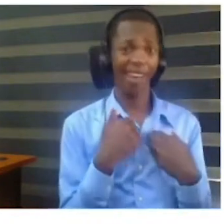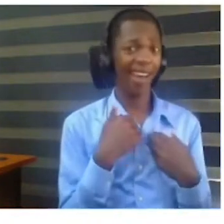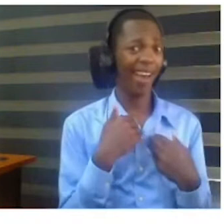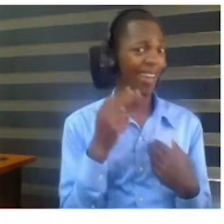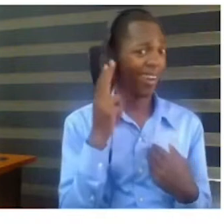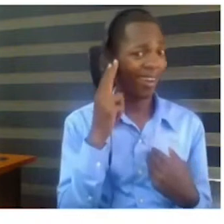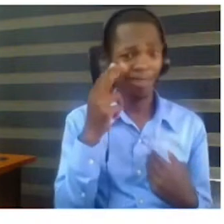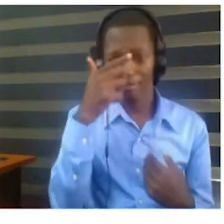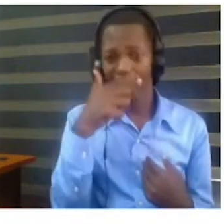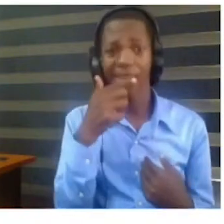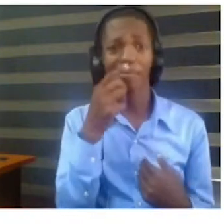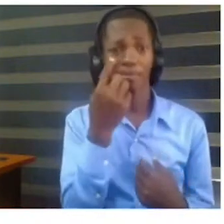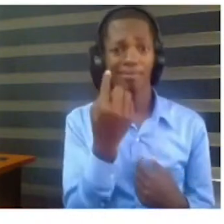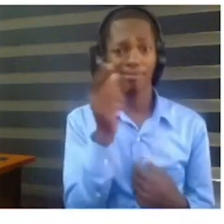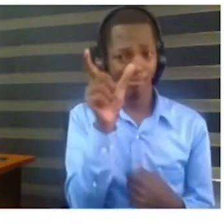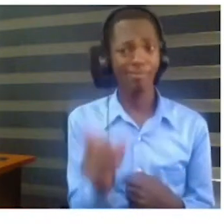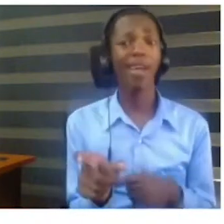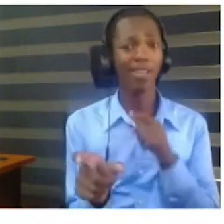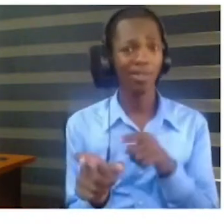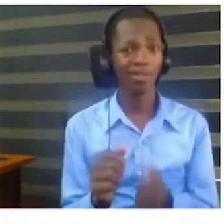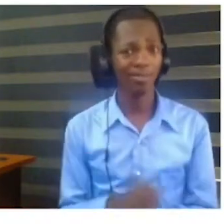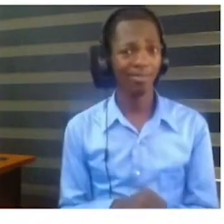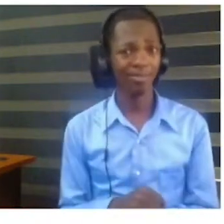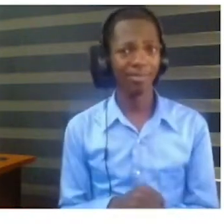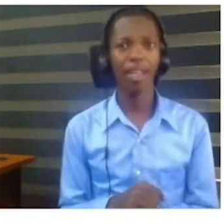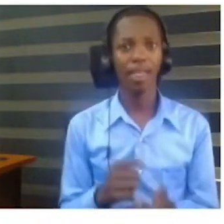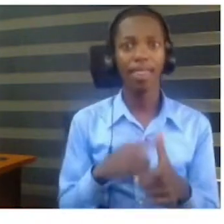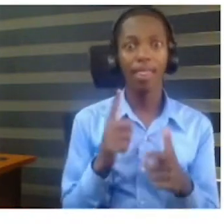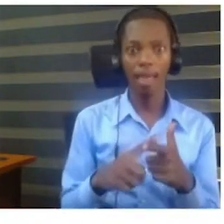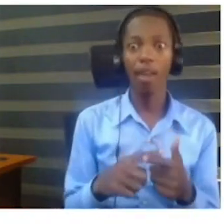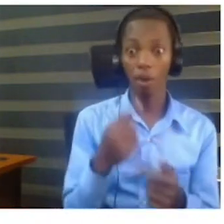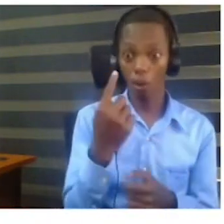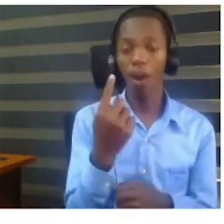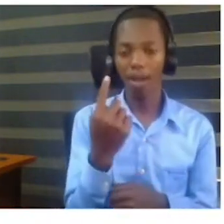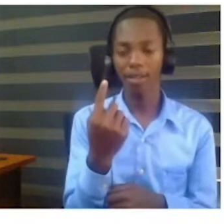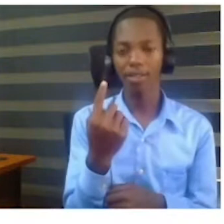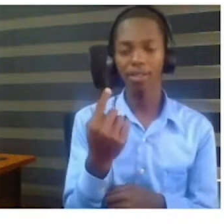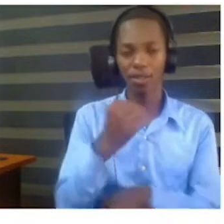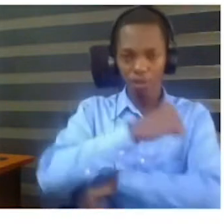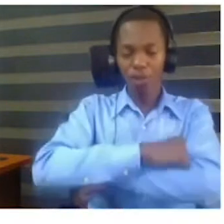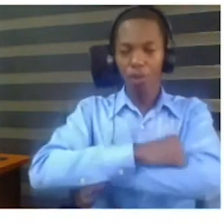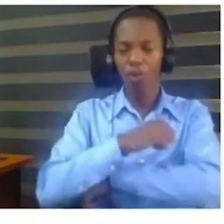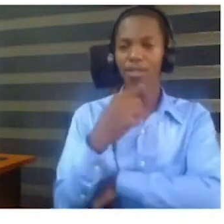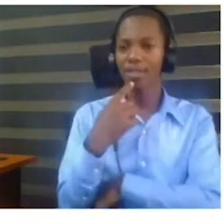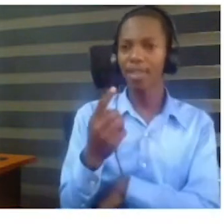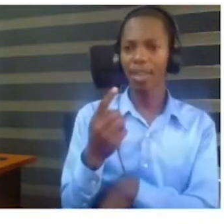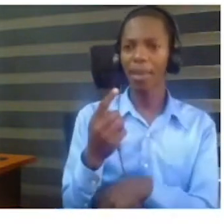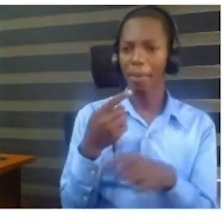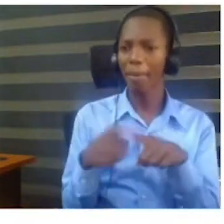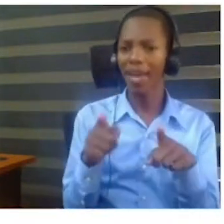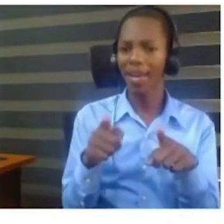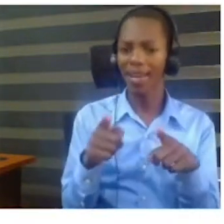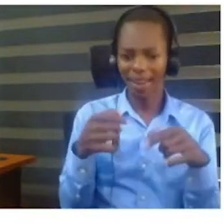Then I found one school that said, we've never heard of a deafblind surfer, but let's try, let's find a way.